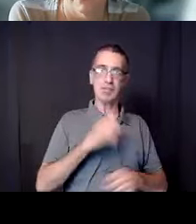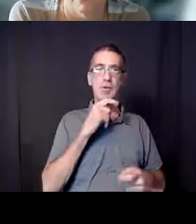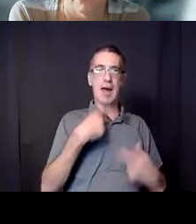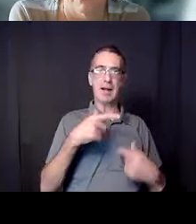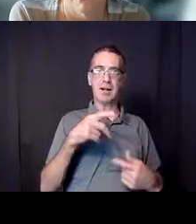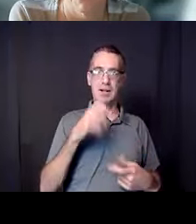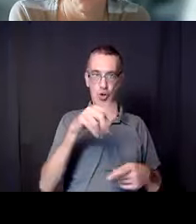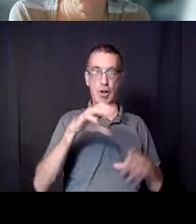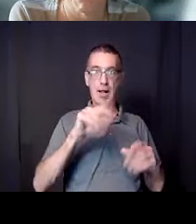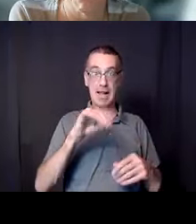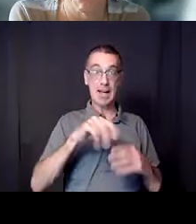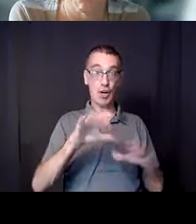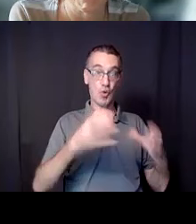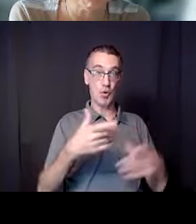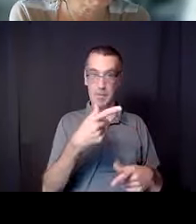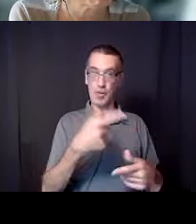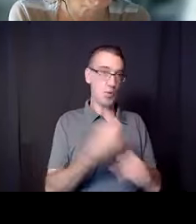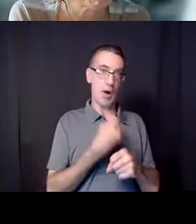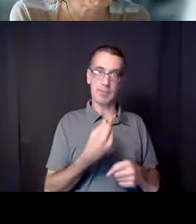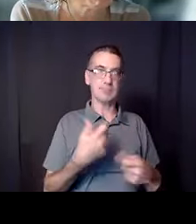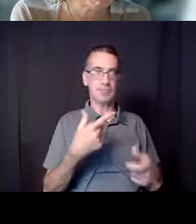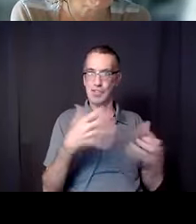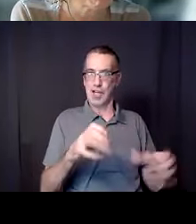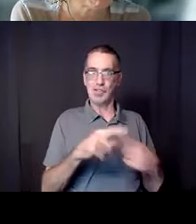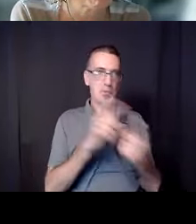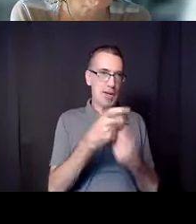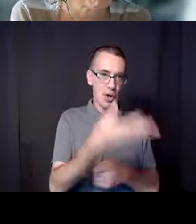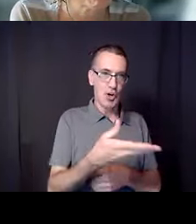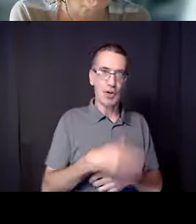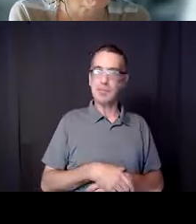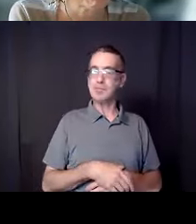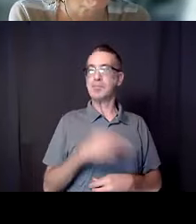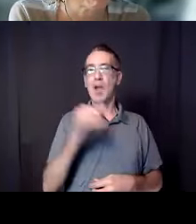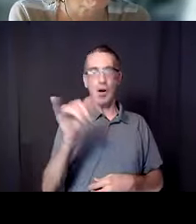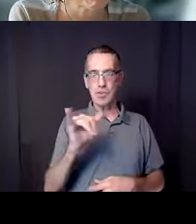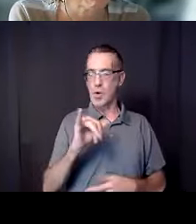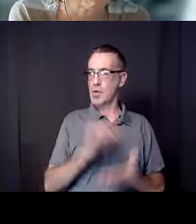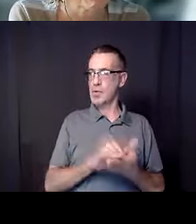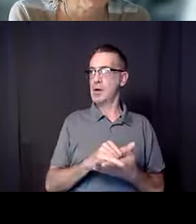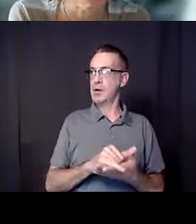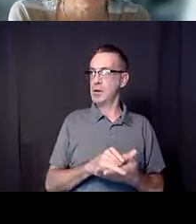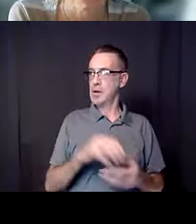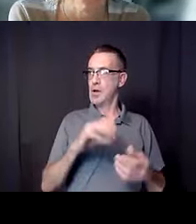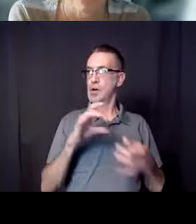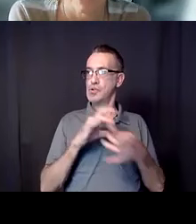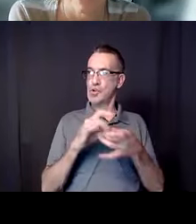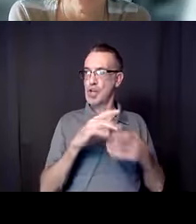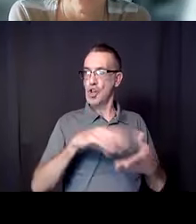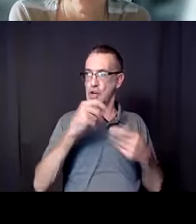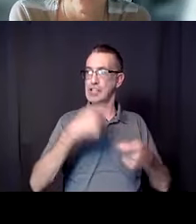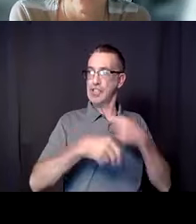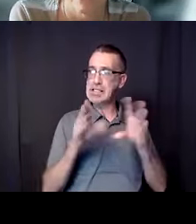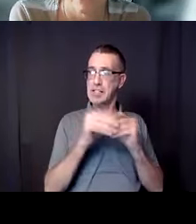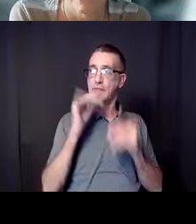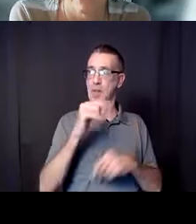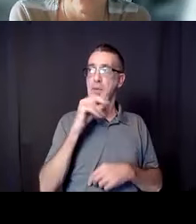Elena in your group, you got a chance to meet her. Also, the Associated Learning Exchange session for